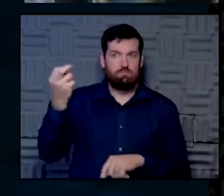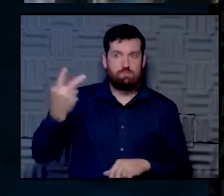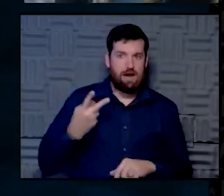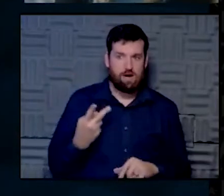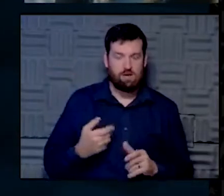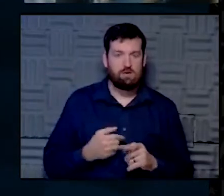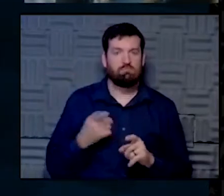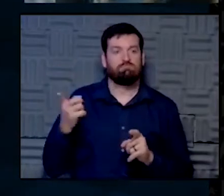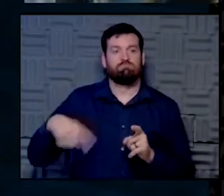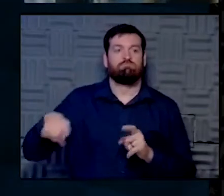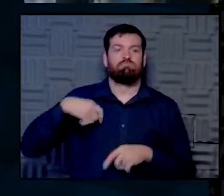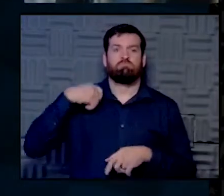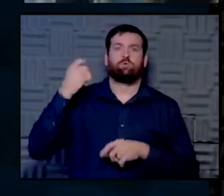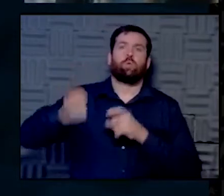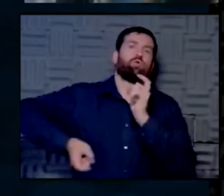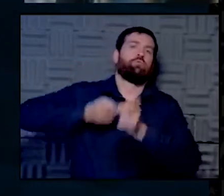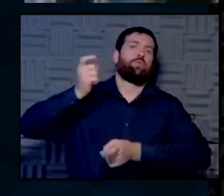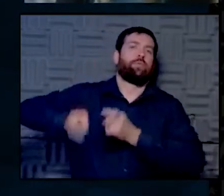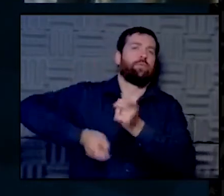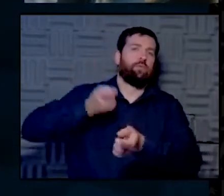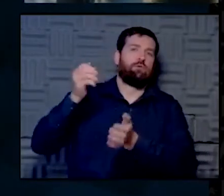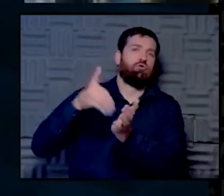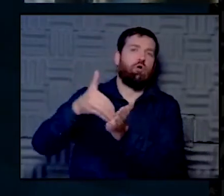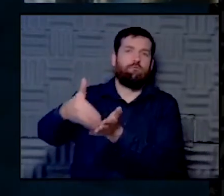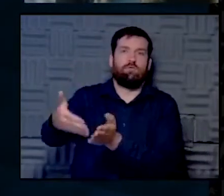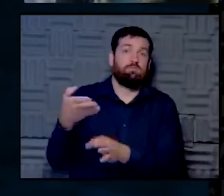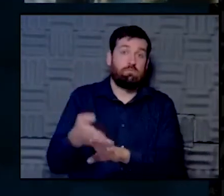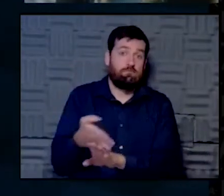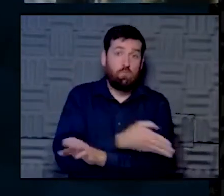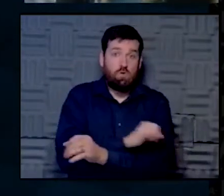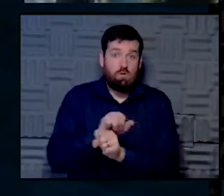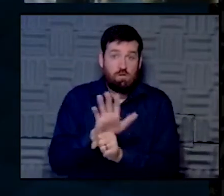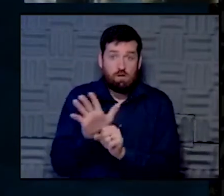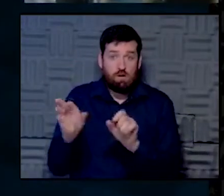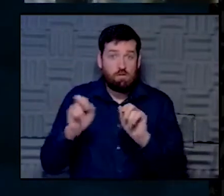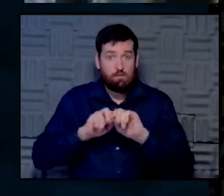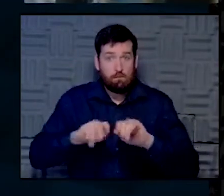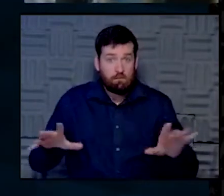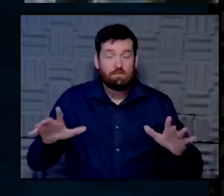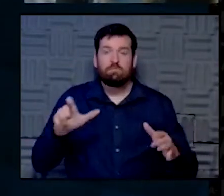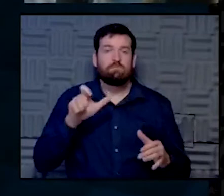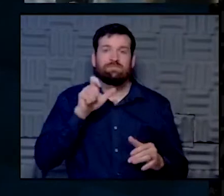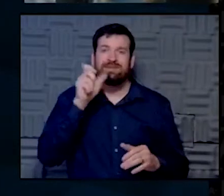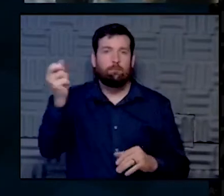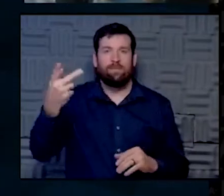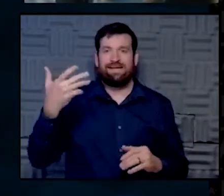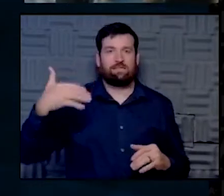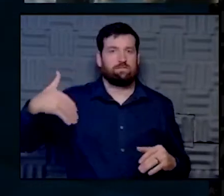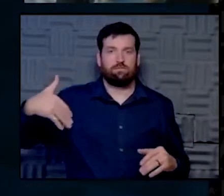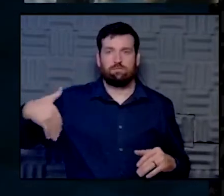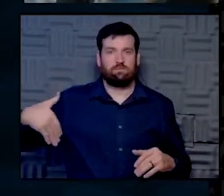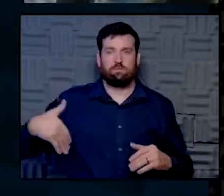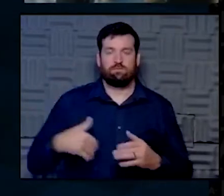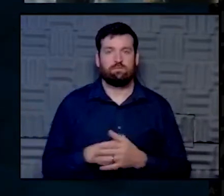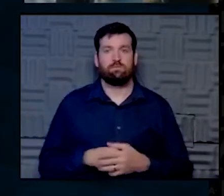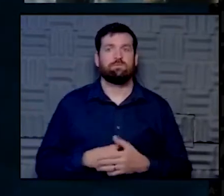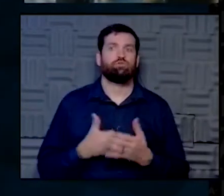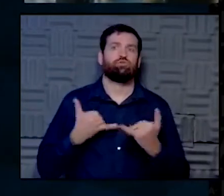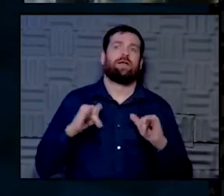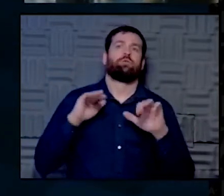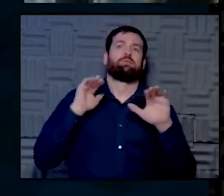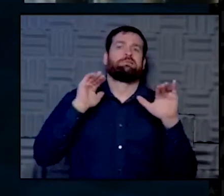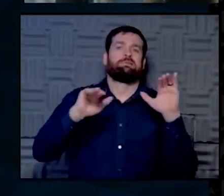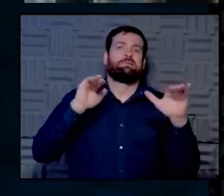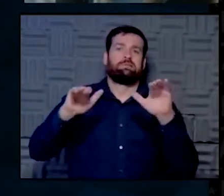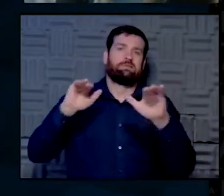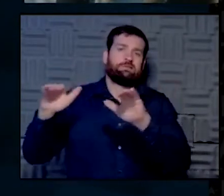were donating actively before the pandemic and haven't been back to see us since. We're doing our due diligence to get messaging out